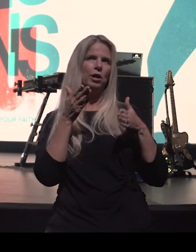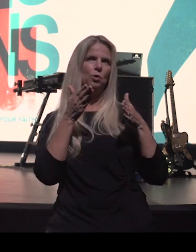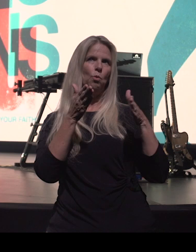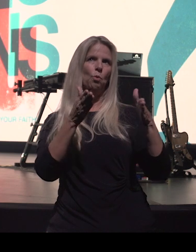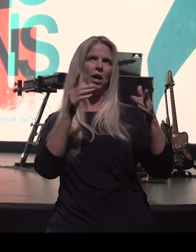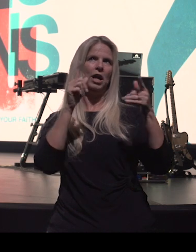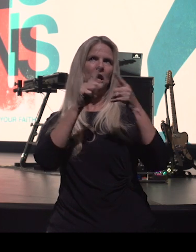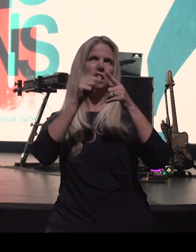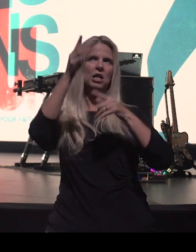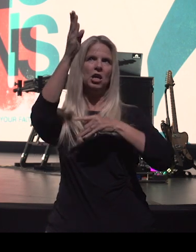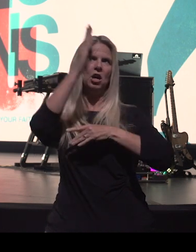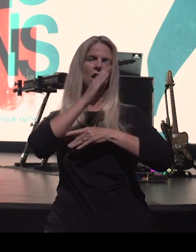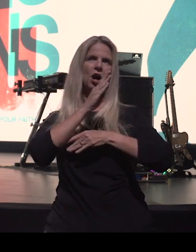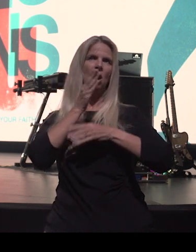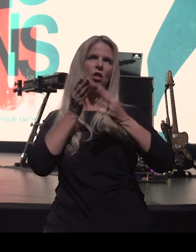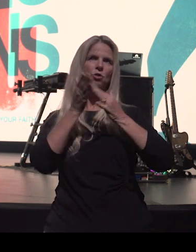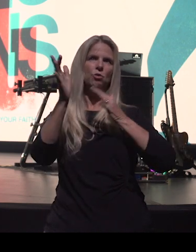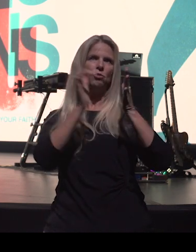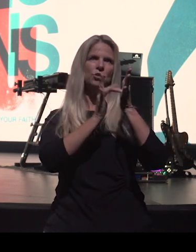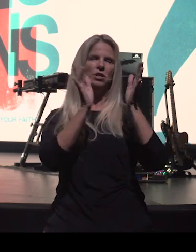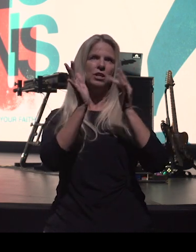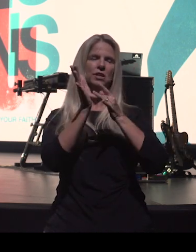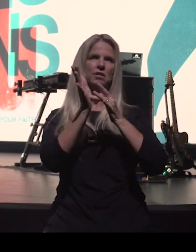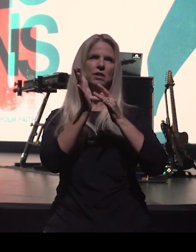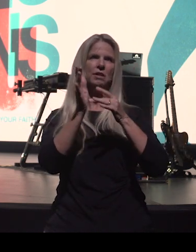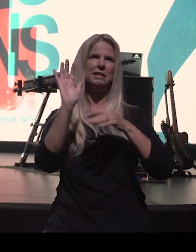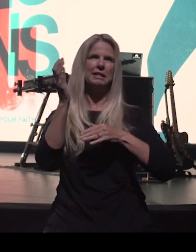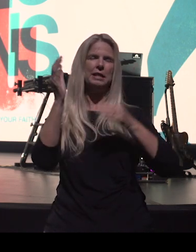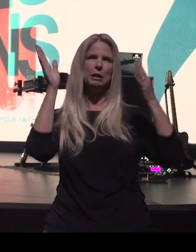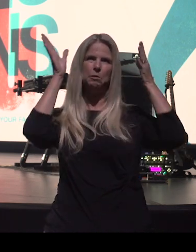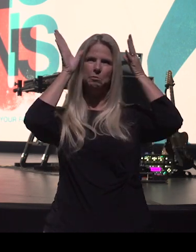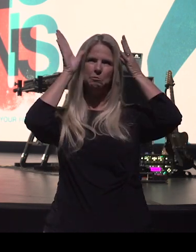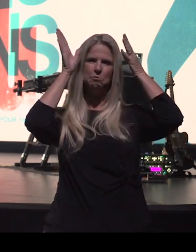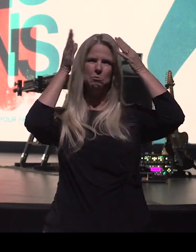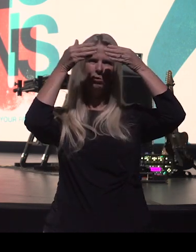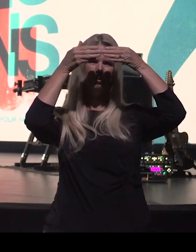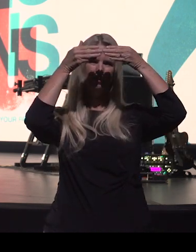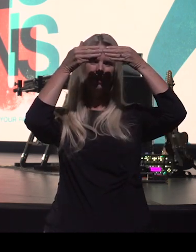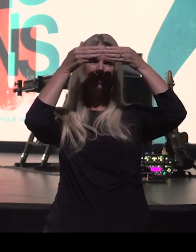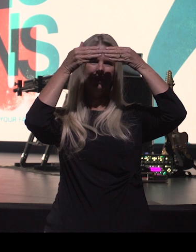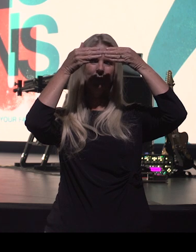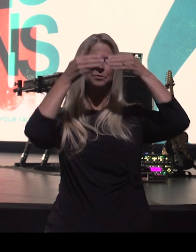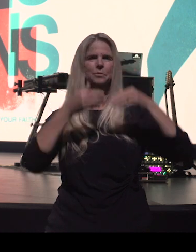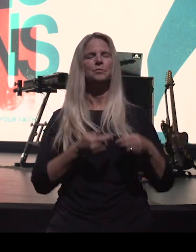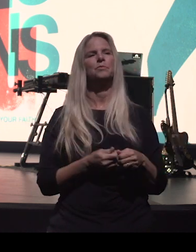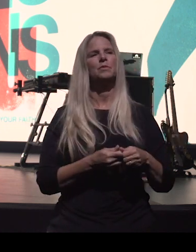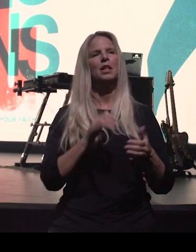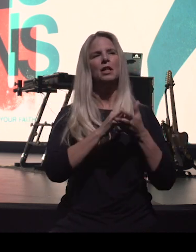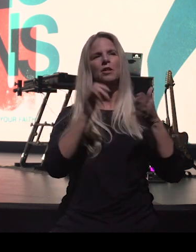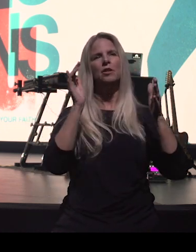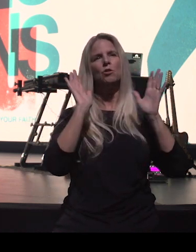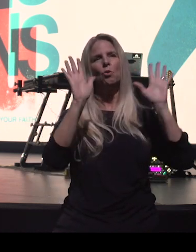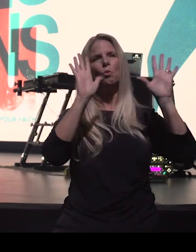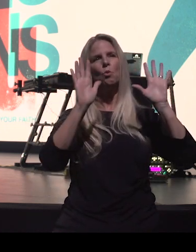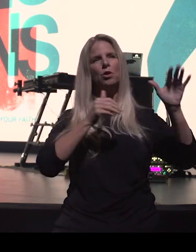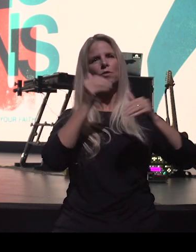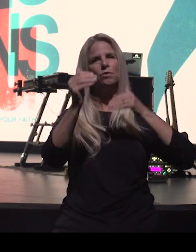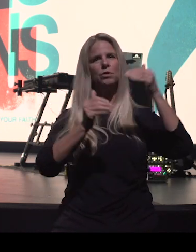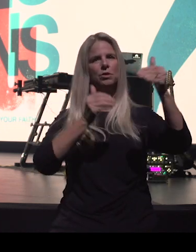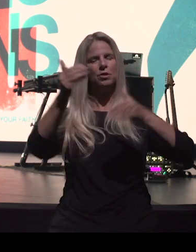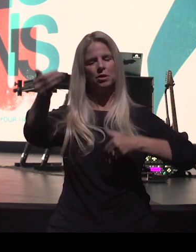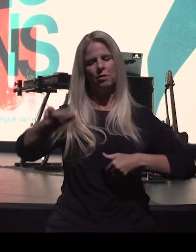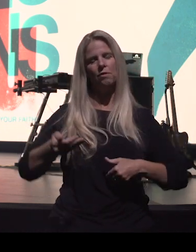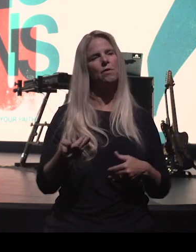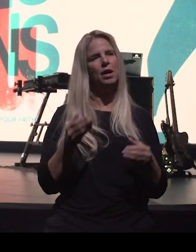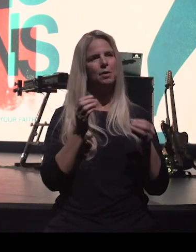narrow? We're going to talk about several others, but as we start this series today, and by the way, I think it's a great series to invite someone new to, as we